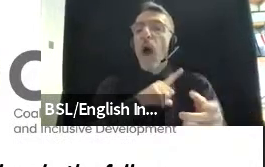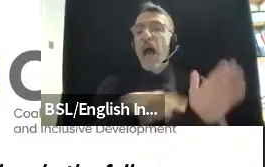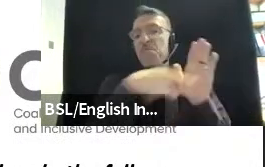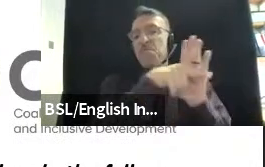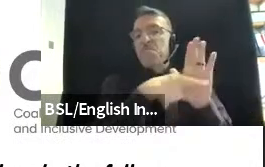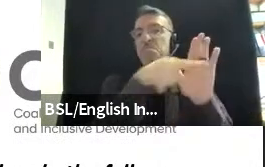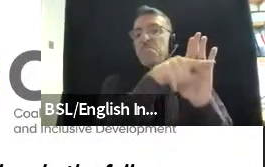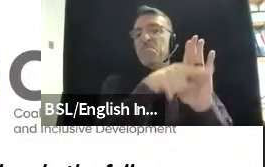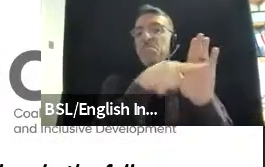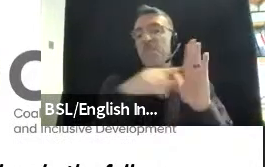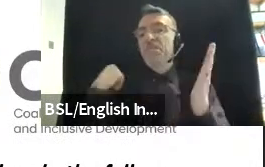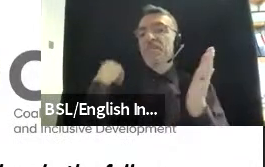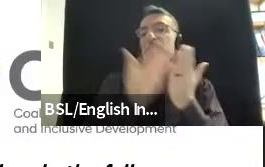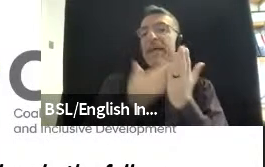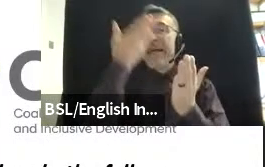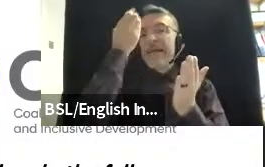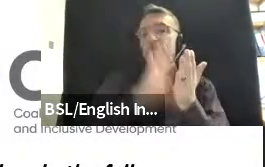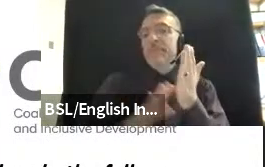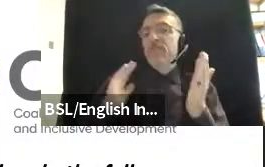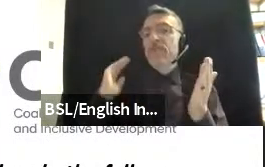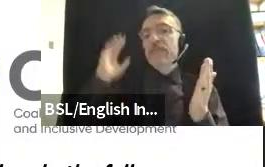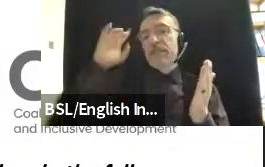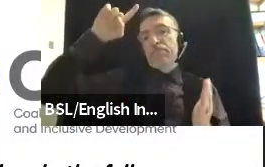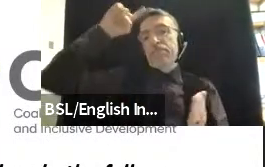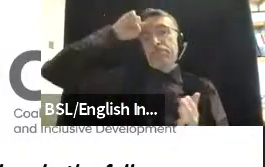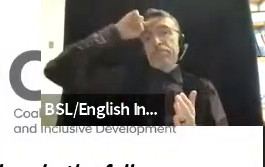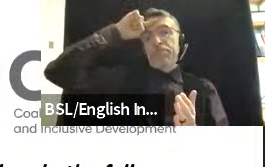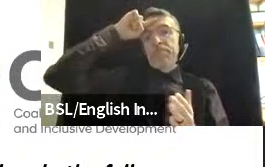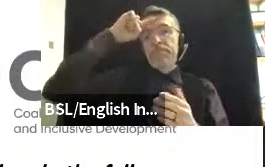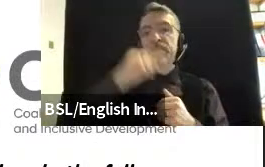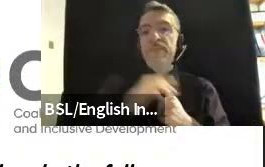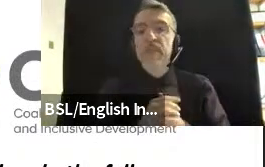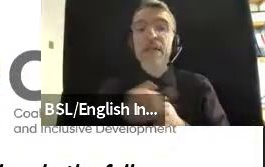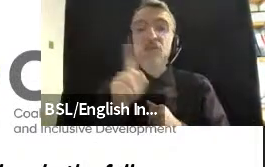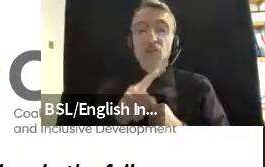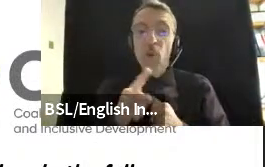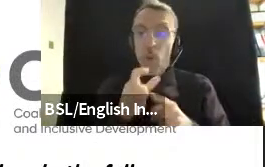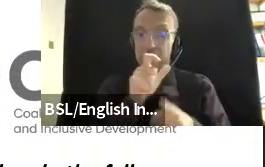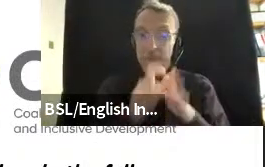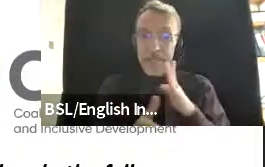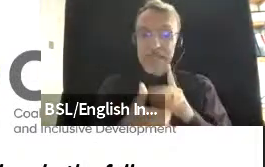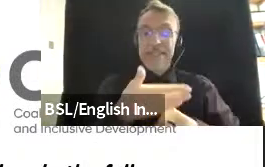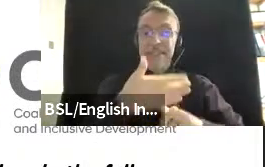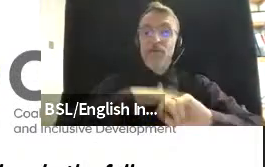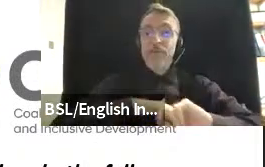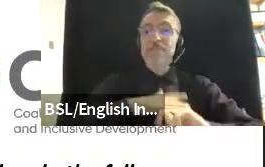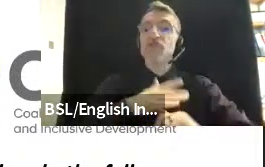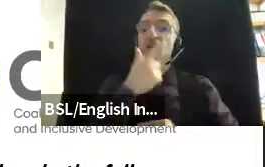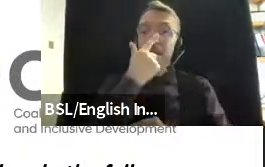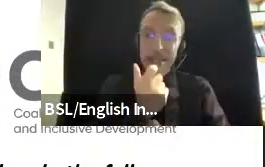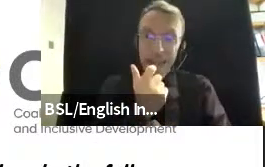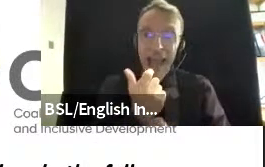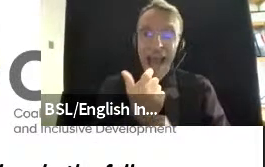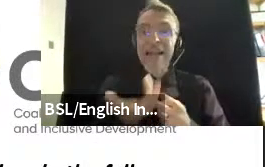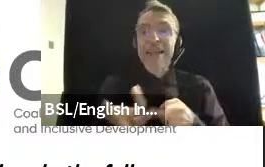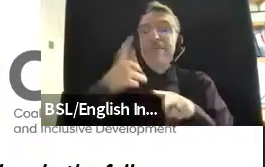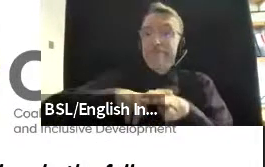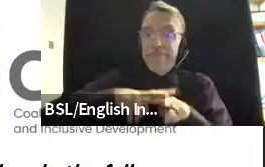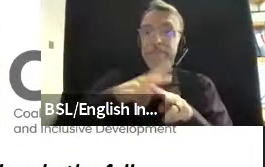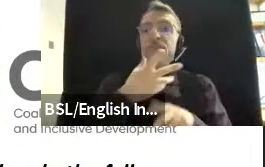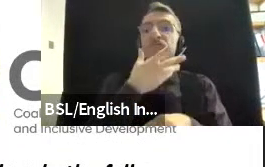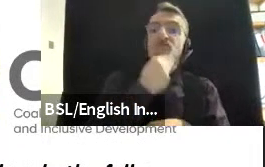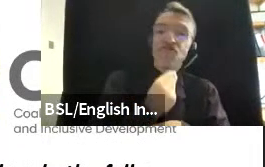others. And in some cases, this disability discrimination was accompanied by gender or caste